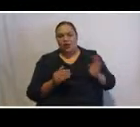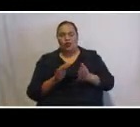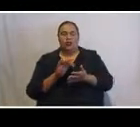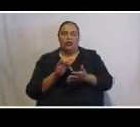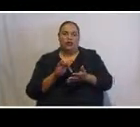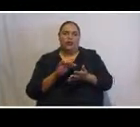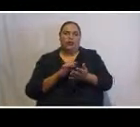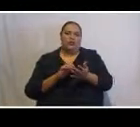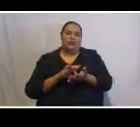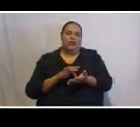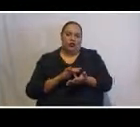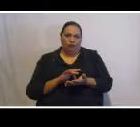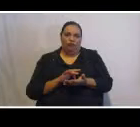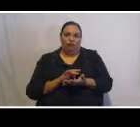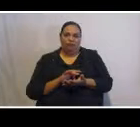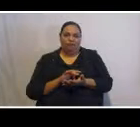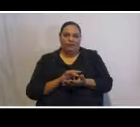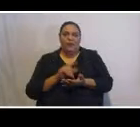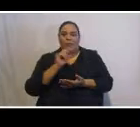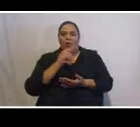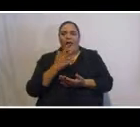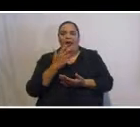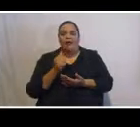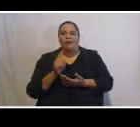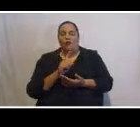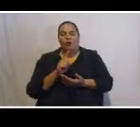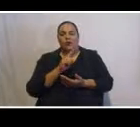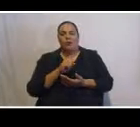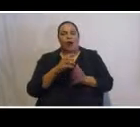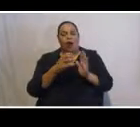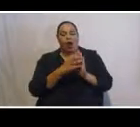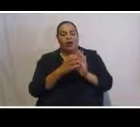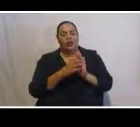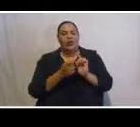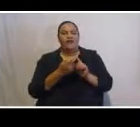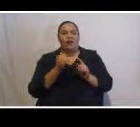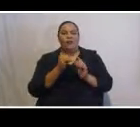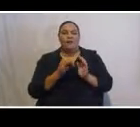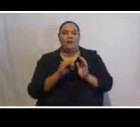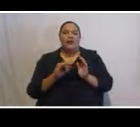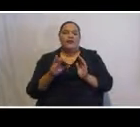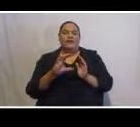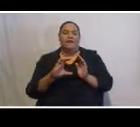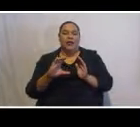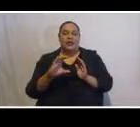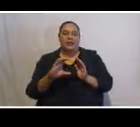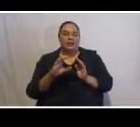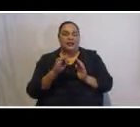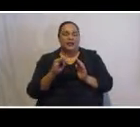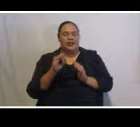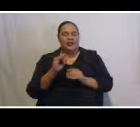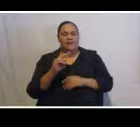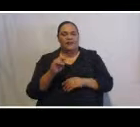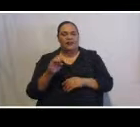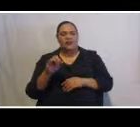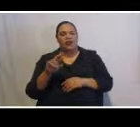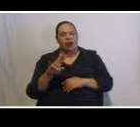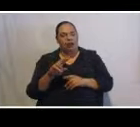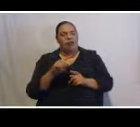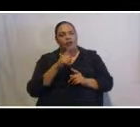situation. There's that article from Daily Investor that talked